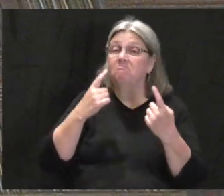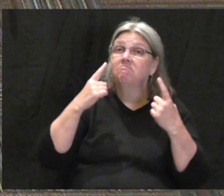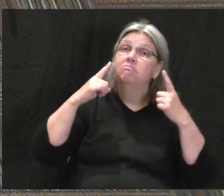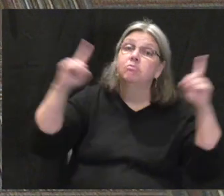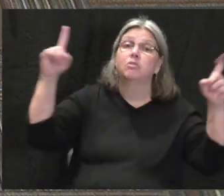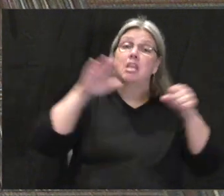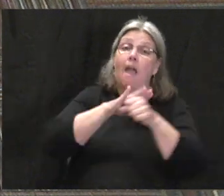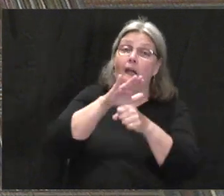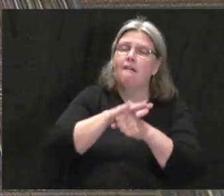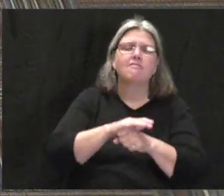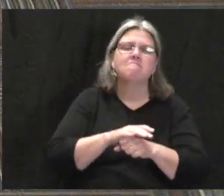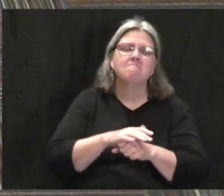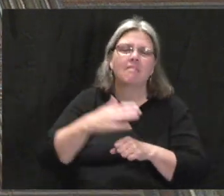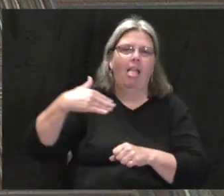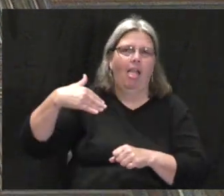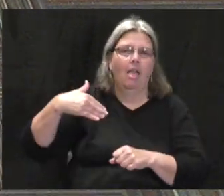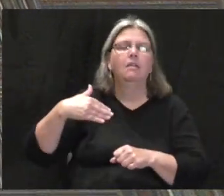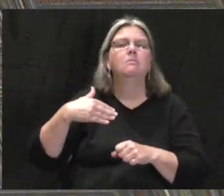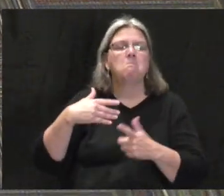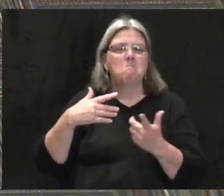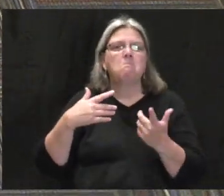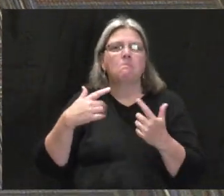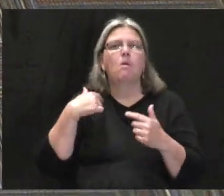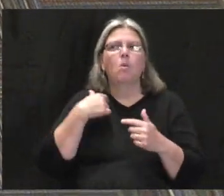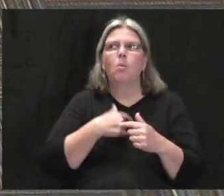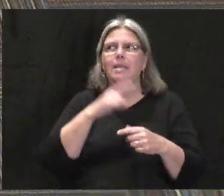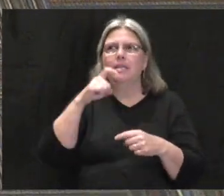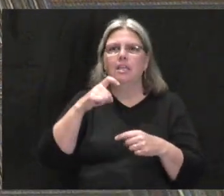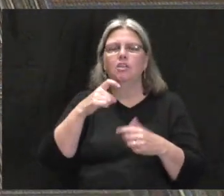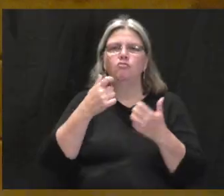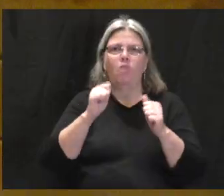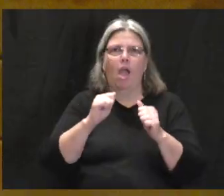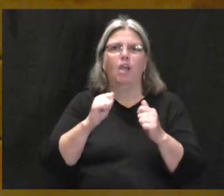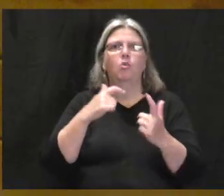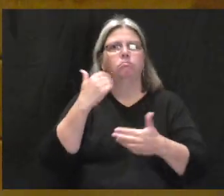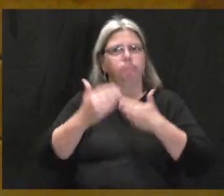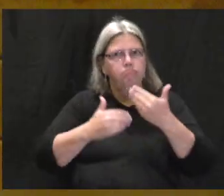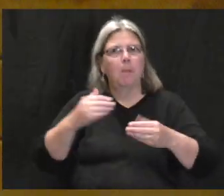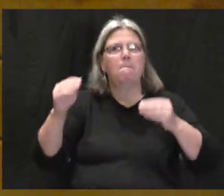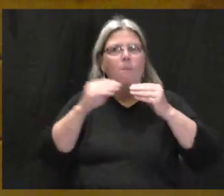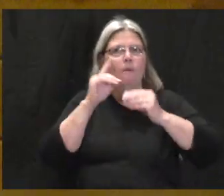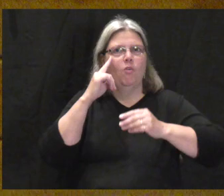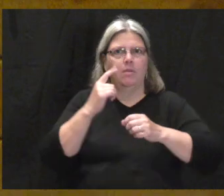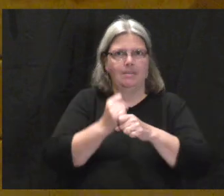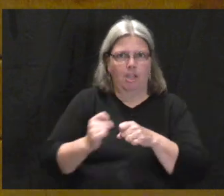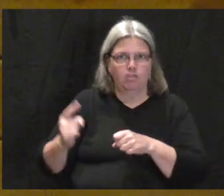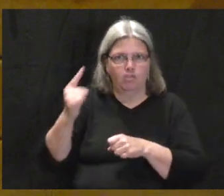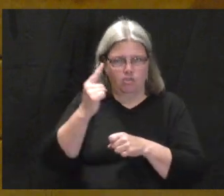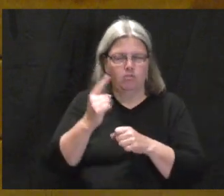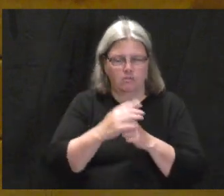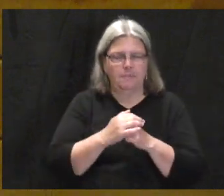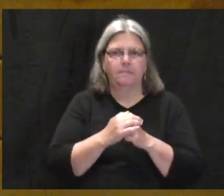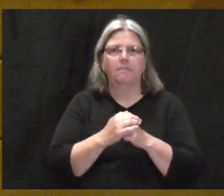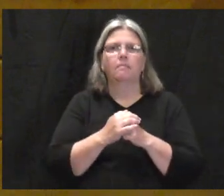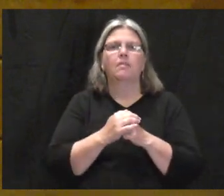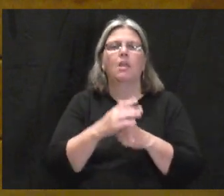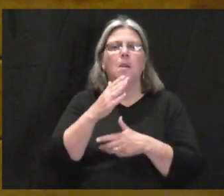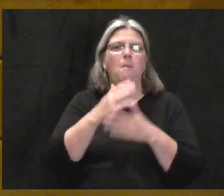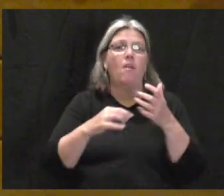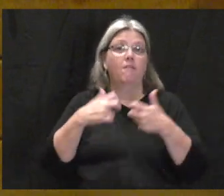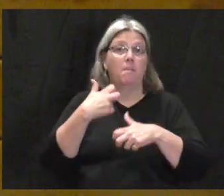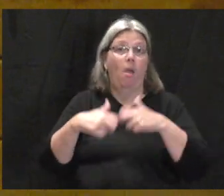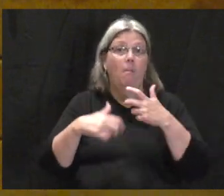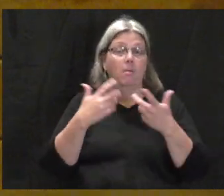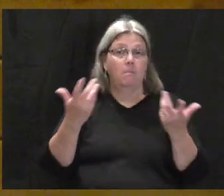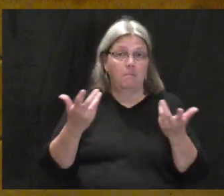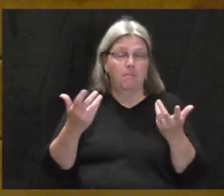enough. So we need to try to step it up for the coming year, and part of the problem might have been me being